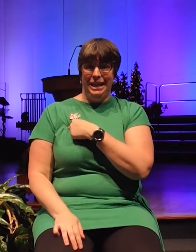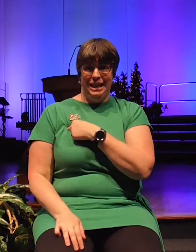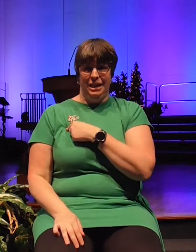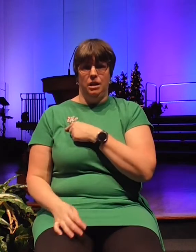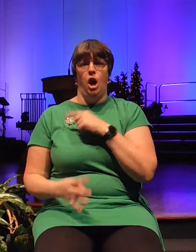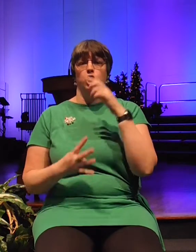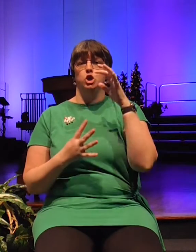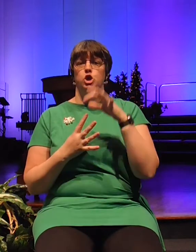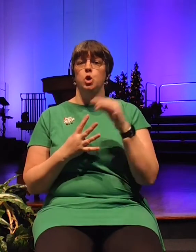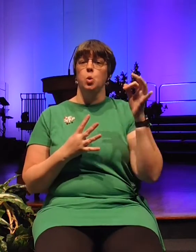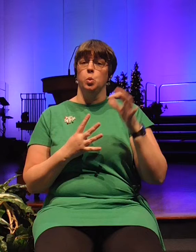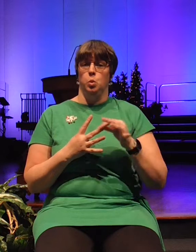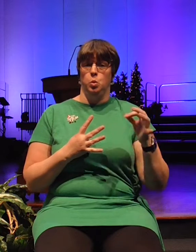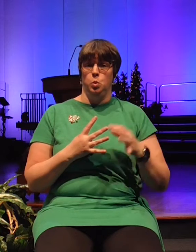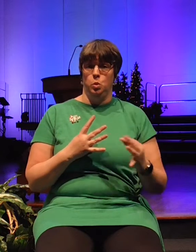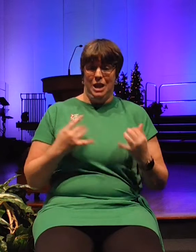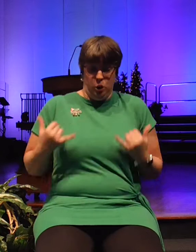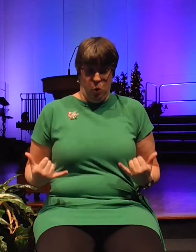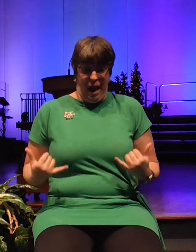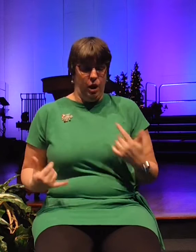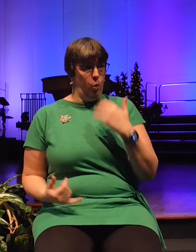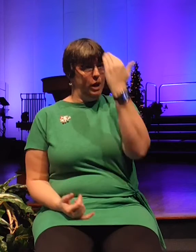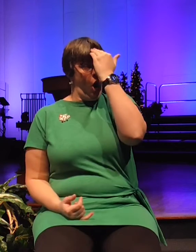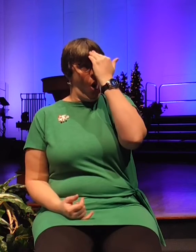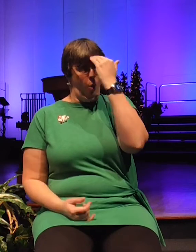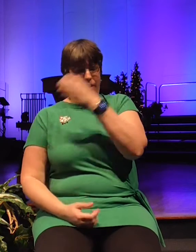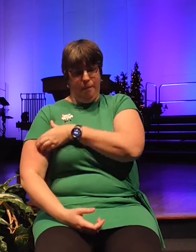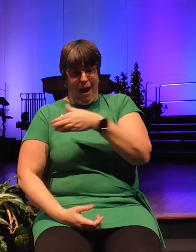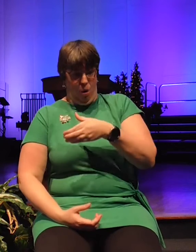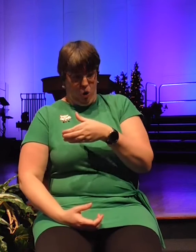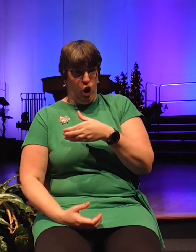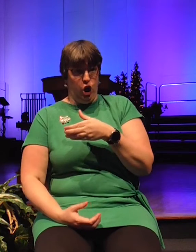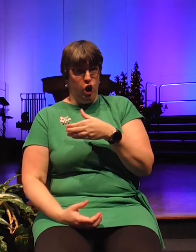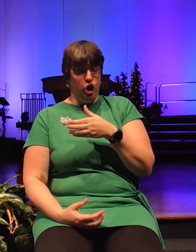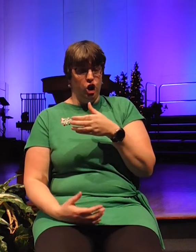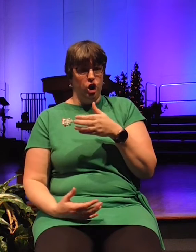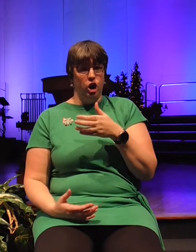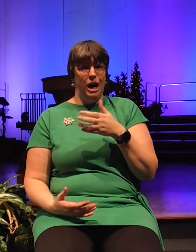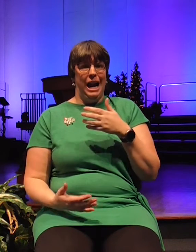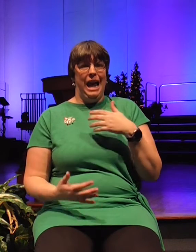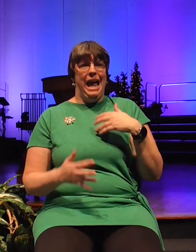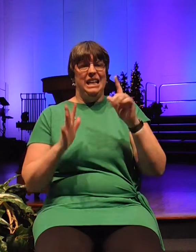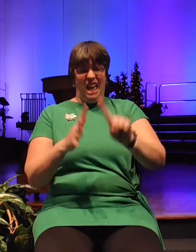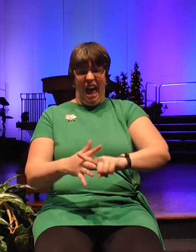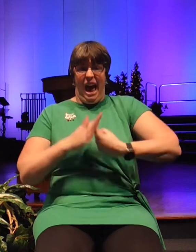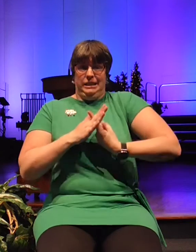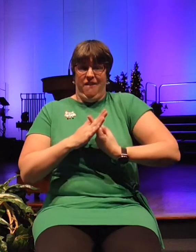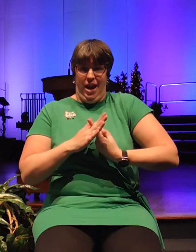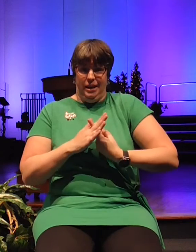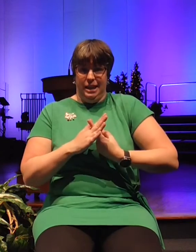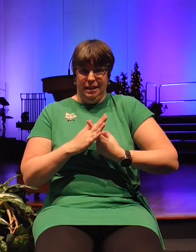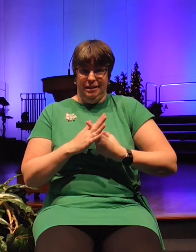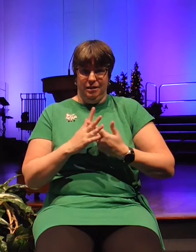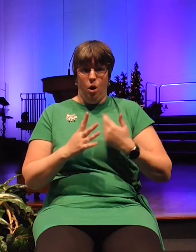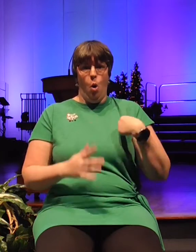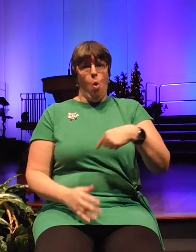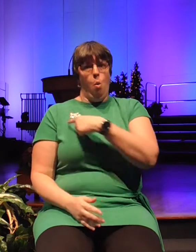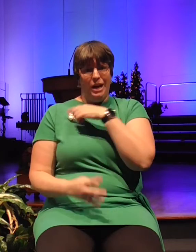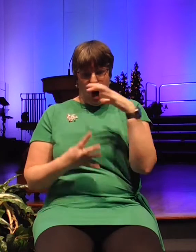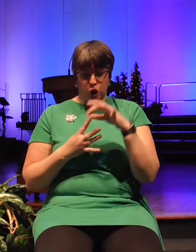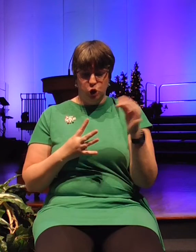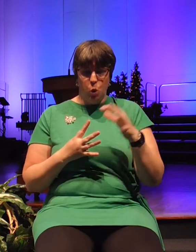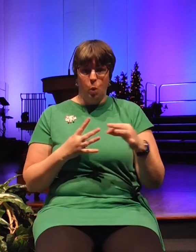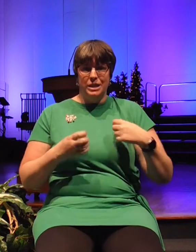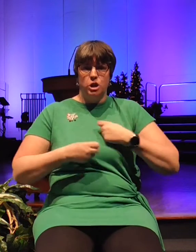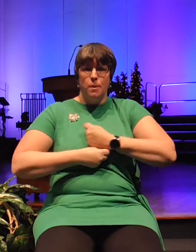We choose today, each one of us, knowing that this power and this presence is activated through us. We choose to